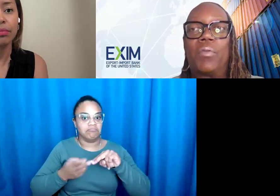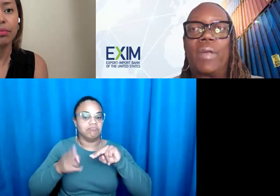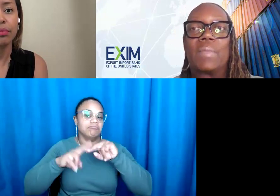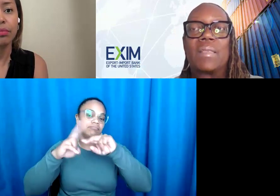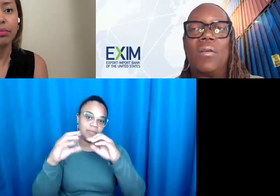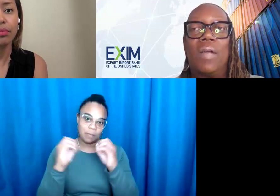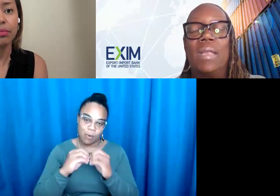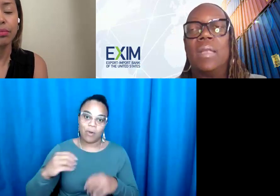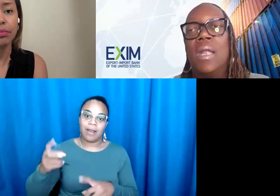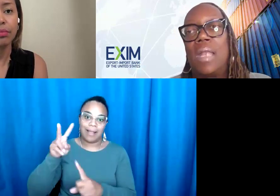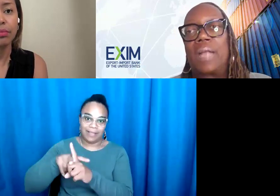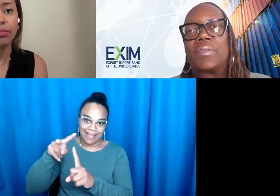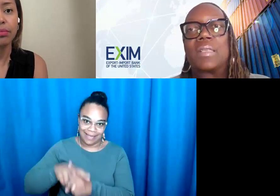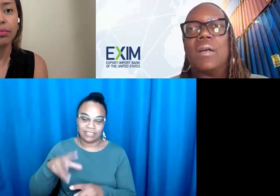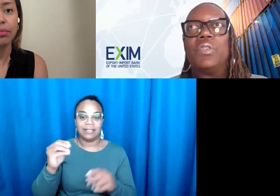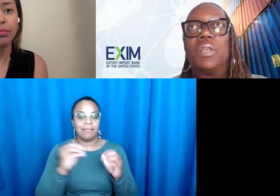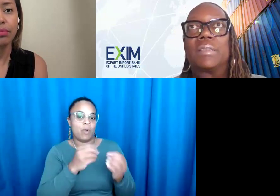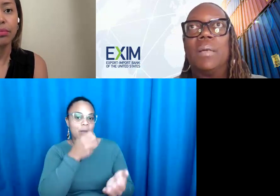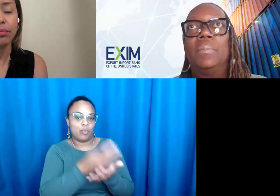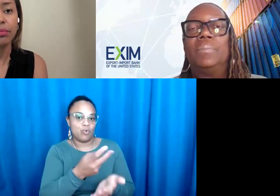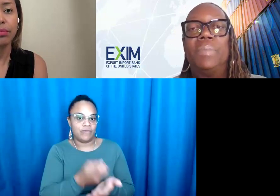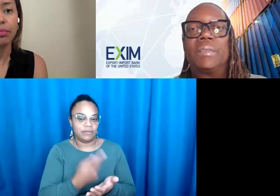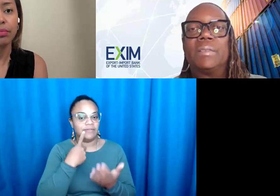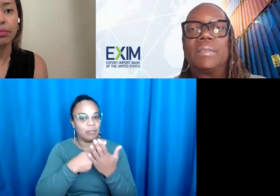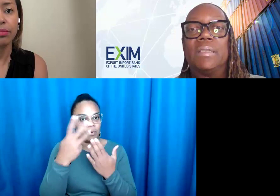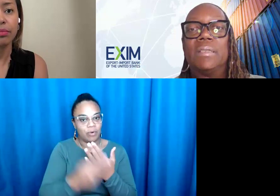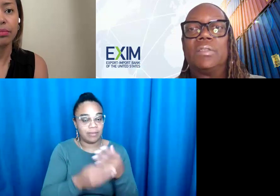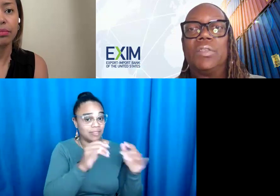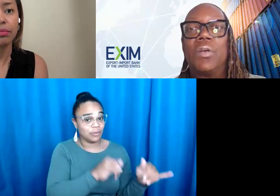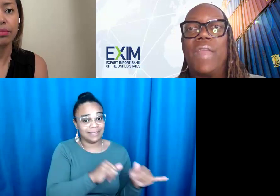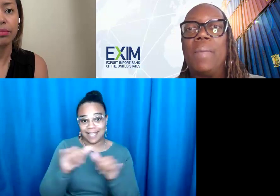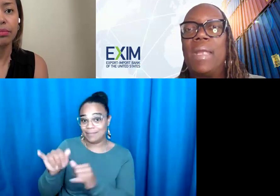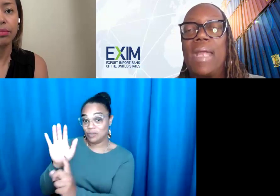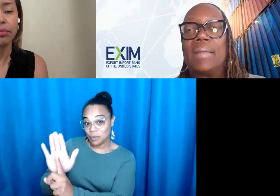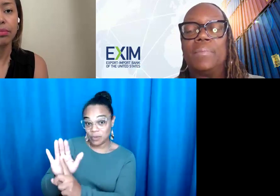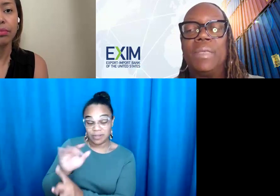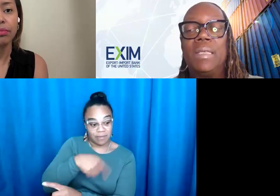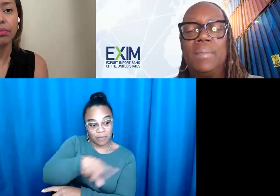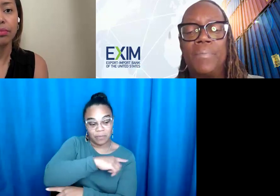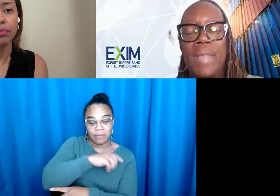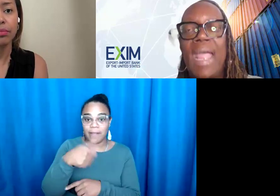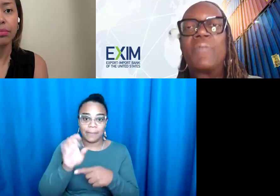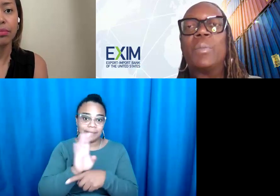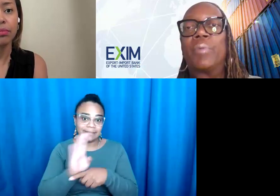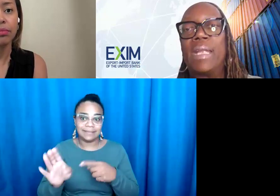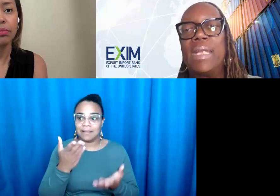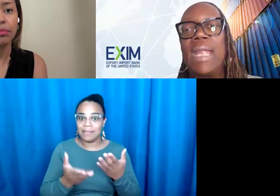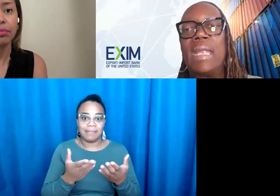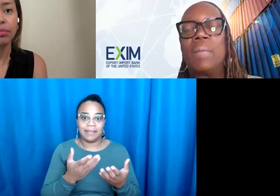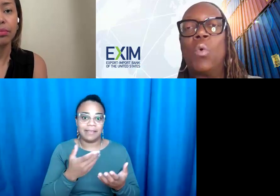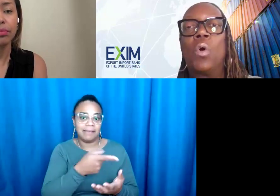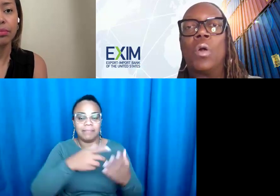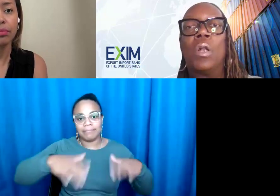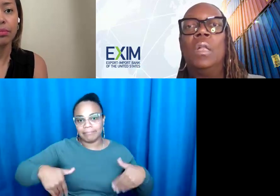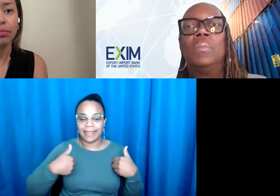the program. So, and like yourself, some businesses, they may not have the brand